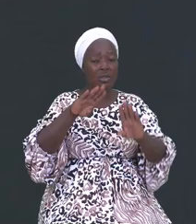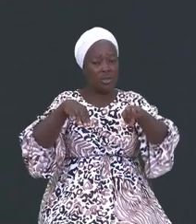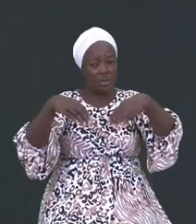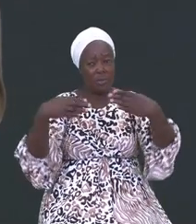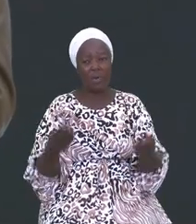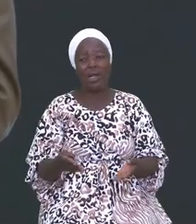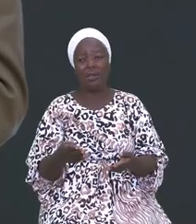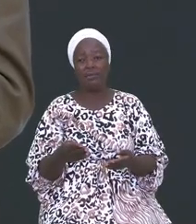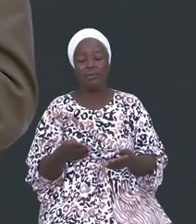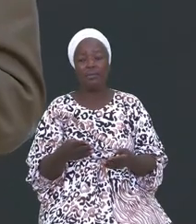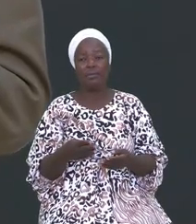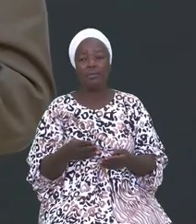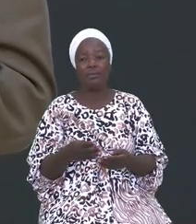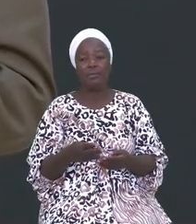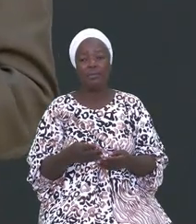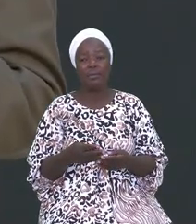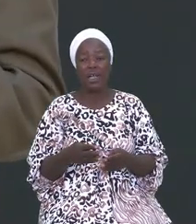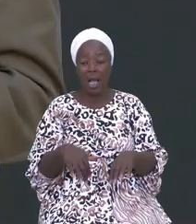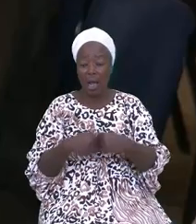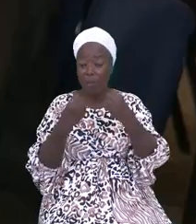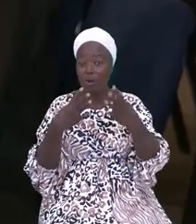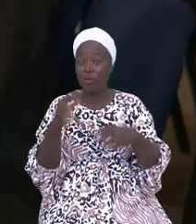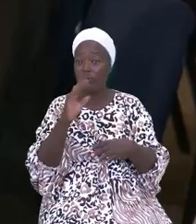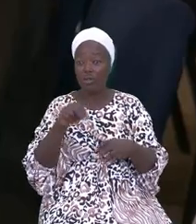shall supply how much of your needs?